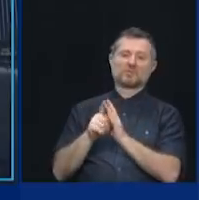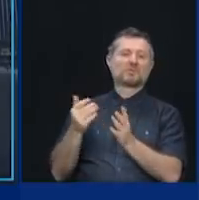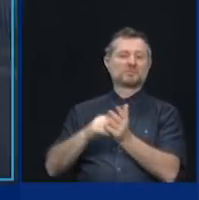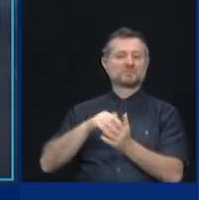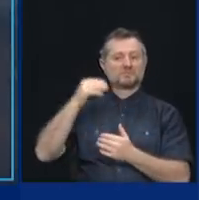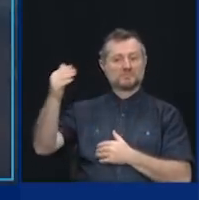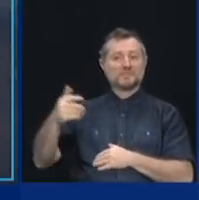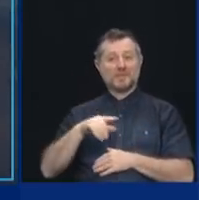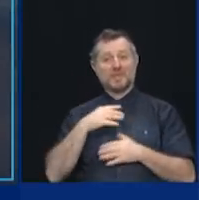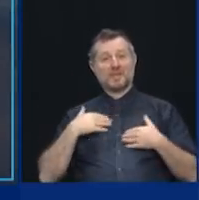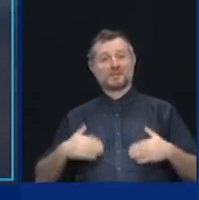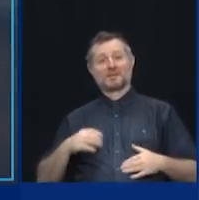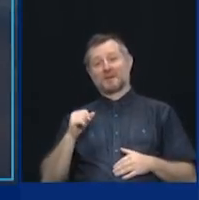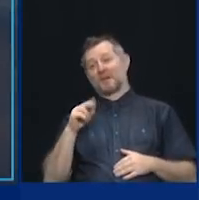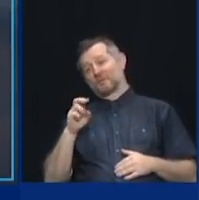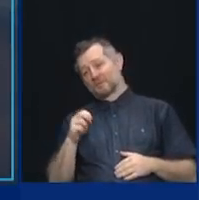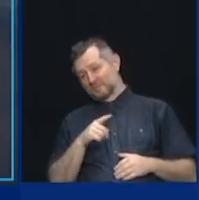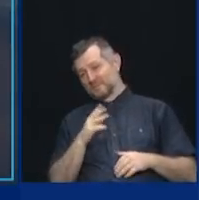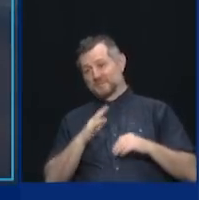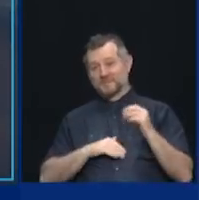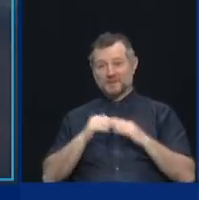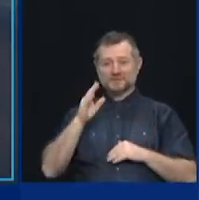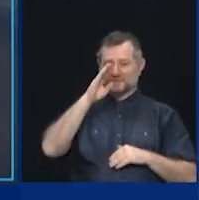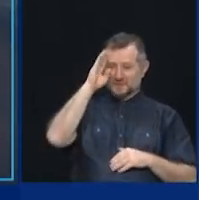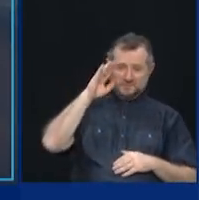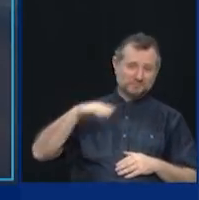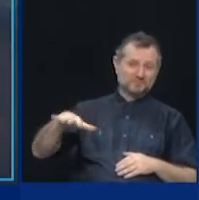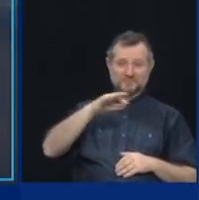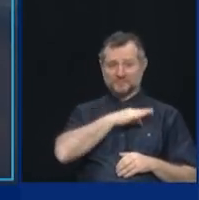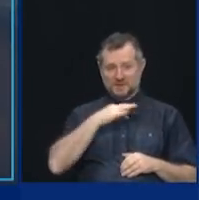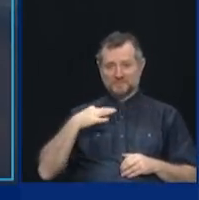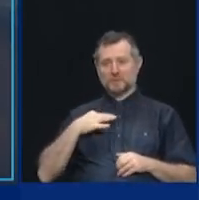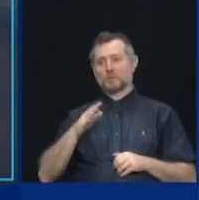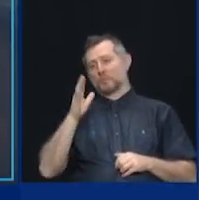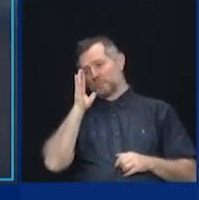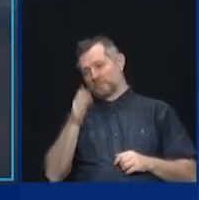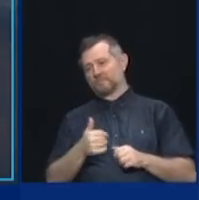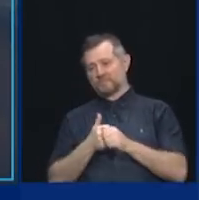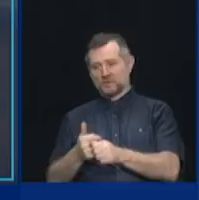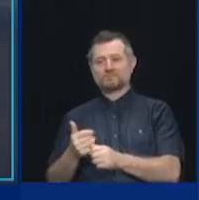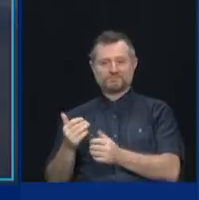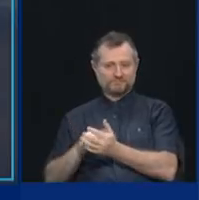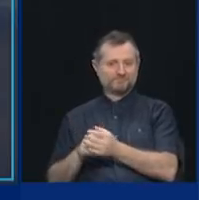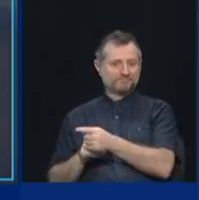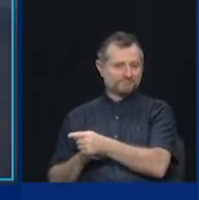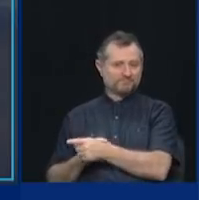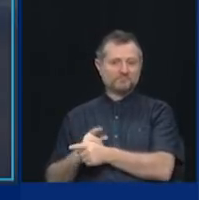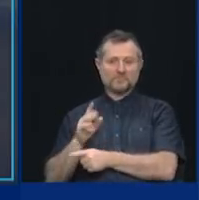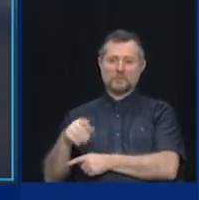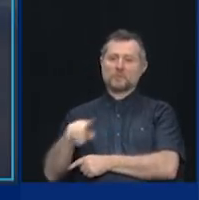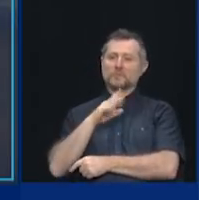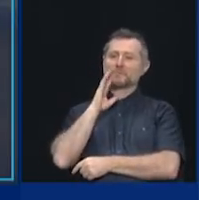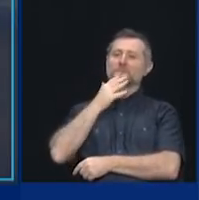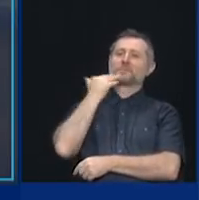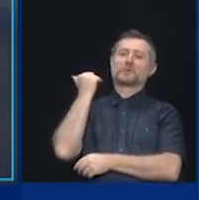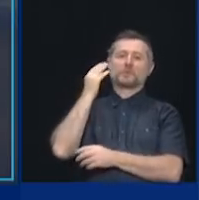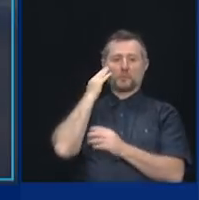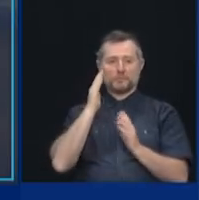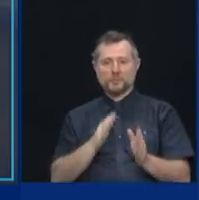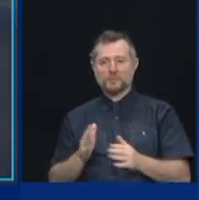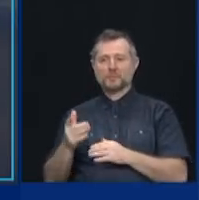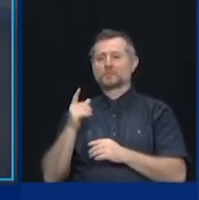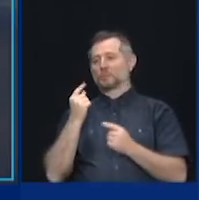be on the front lines again, and they're going to be better prepared. And they're going to be better equipped, and they're going to be better trained.